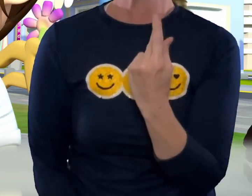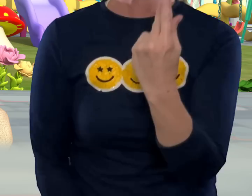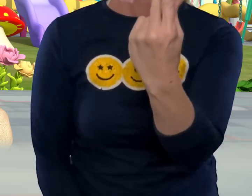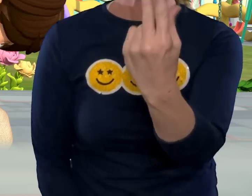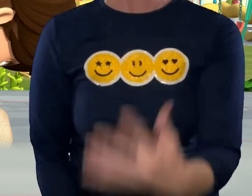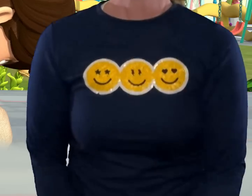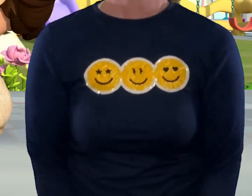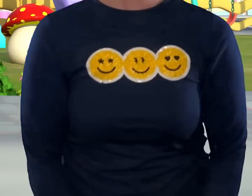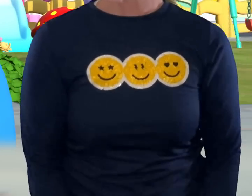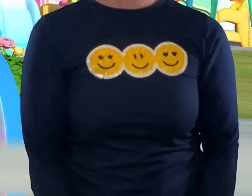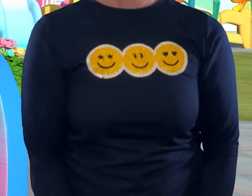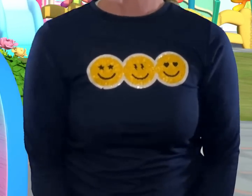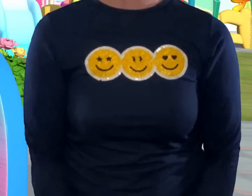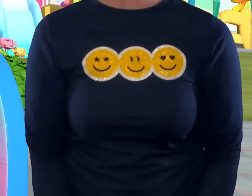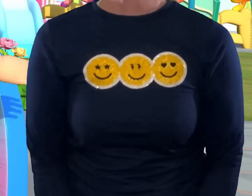and